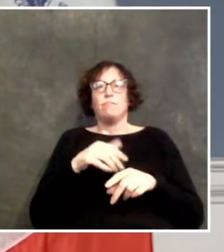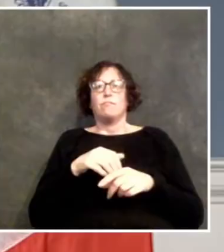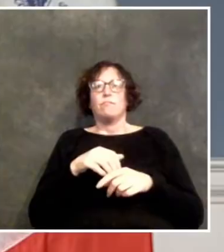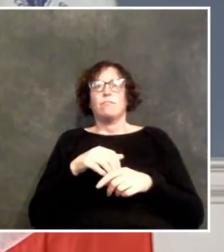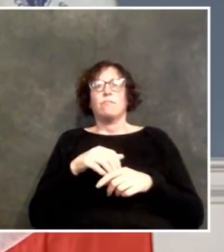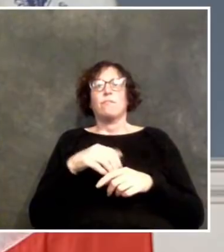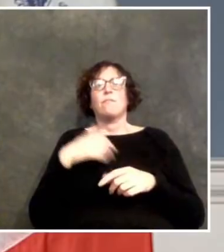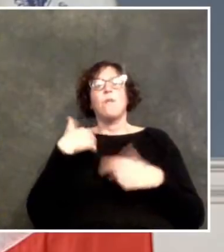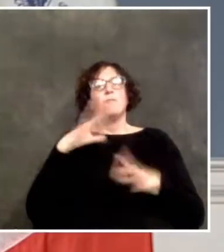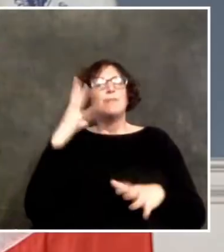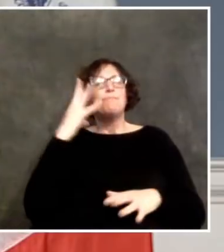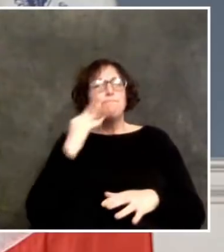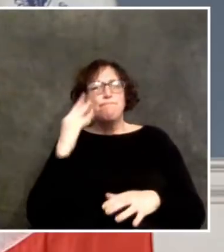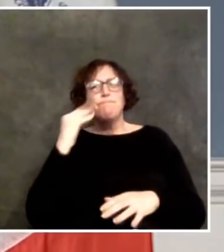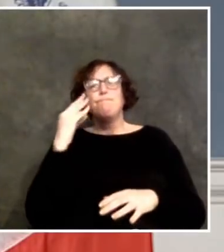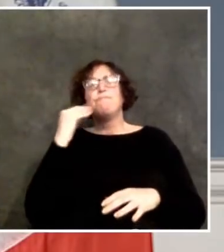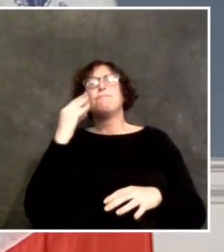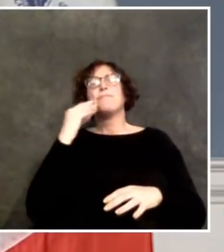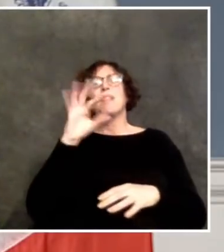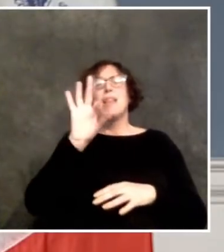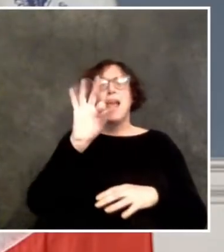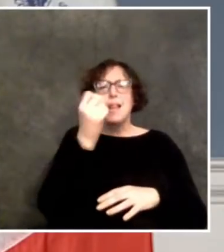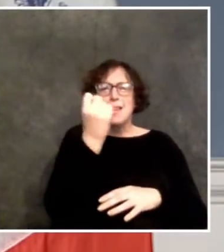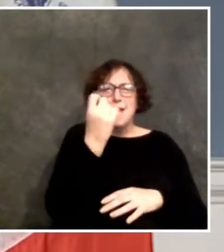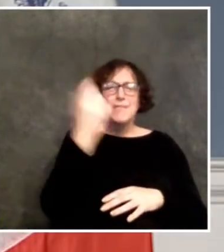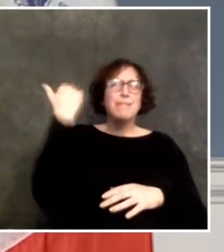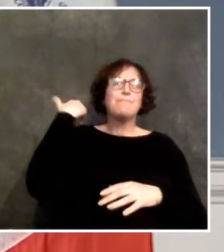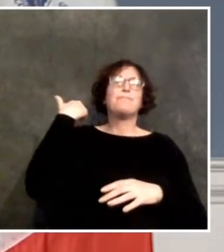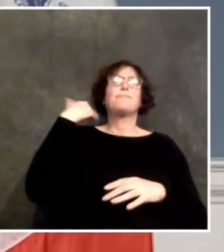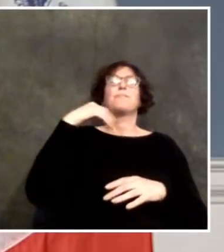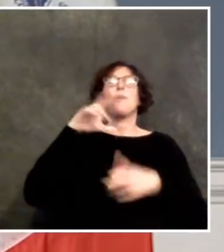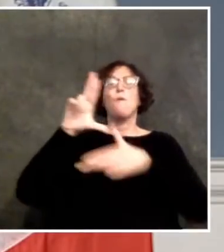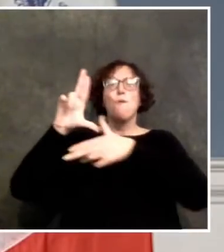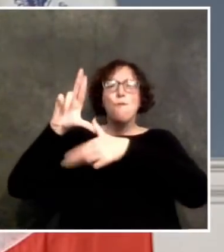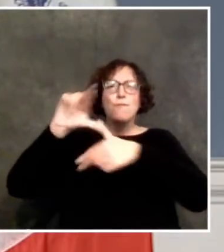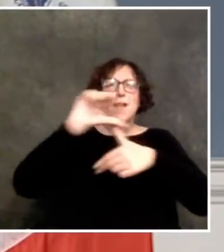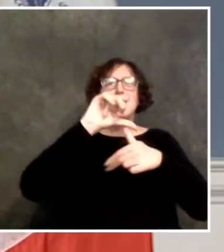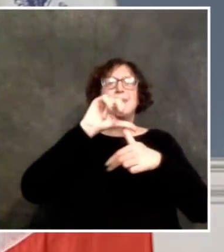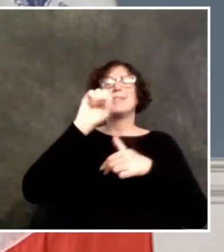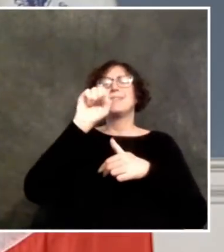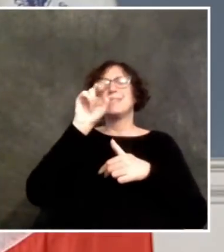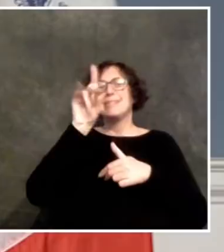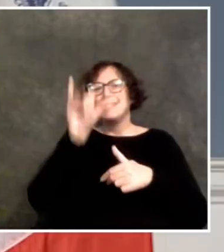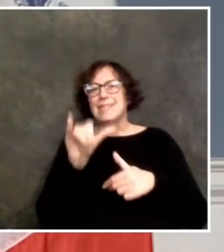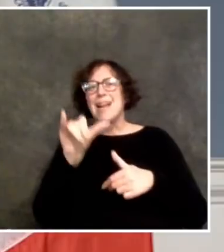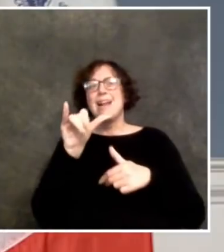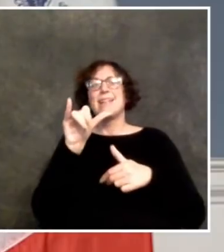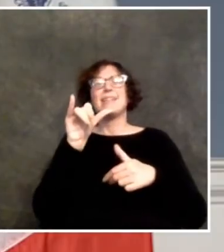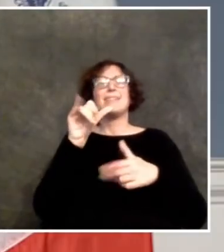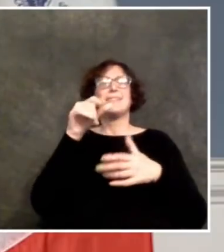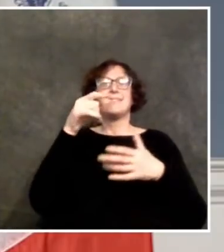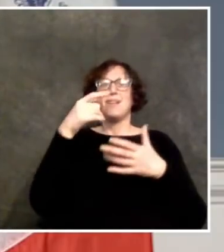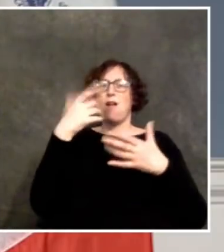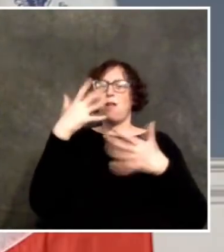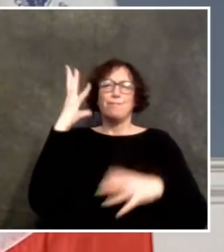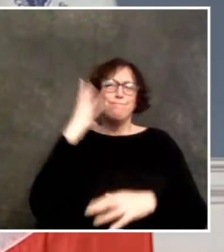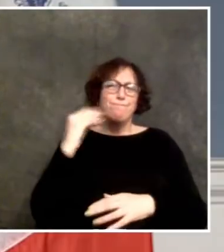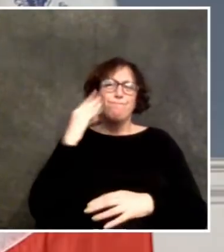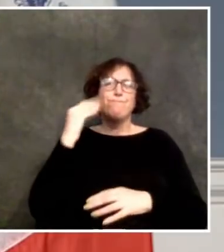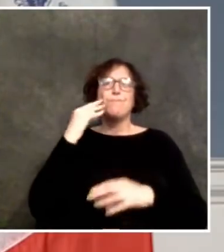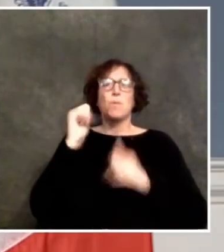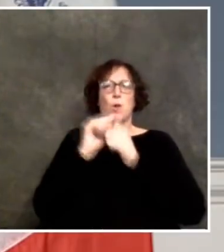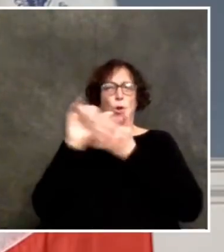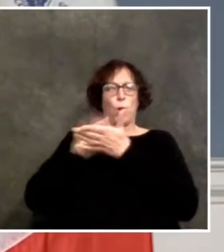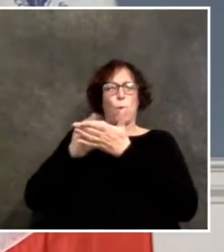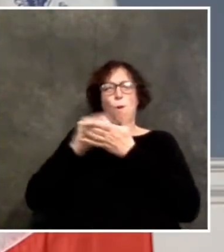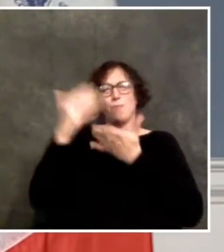Sandy and everything. What I constantly see is I never fault the media for talking about the pain or the difficulty or the anxiety